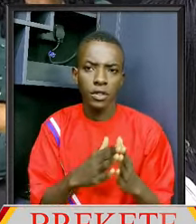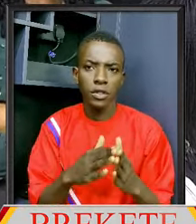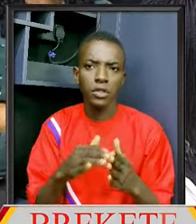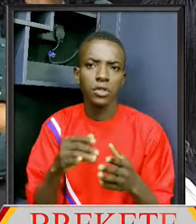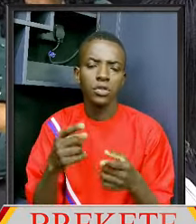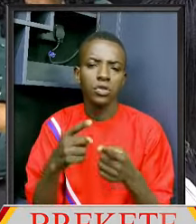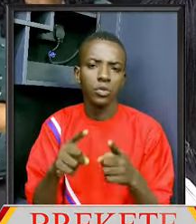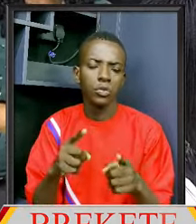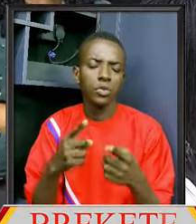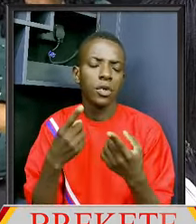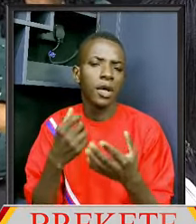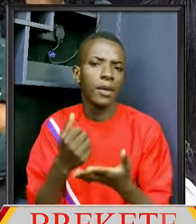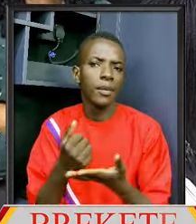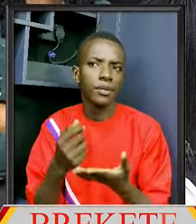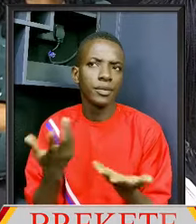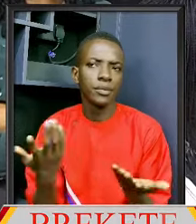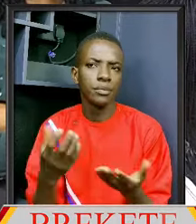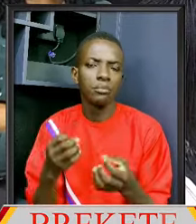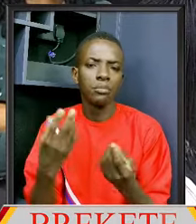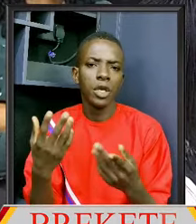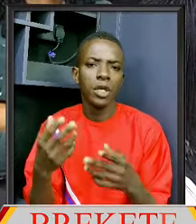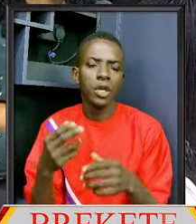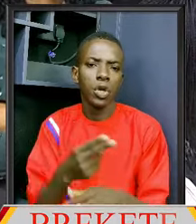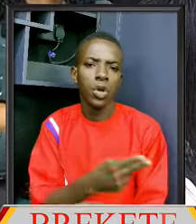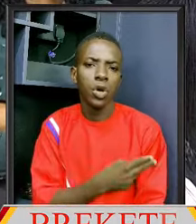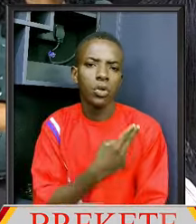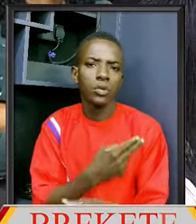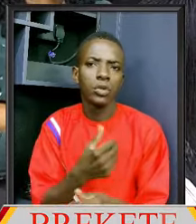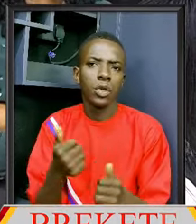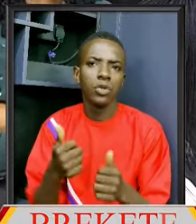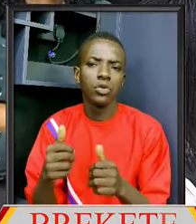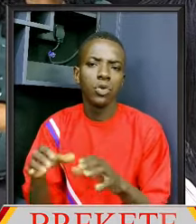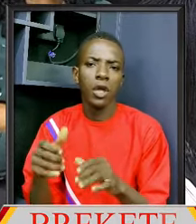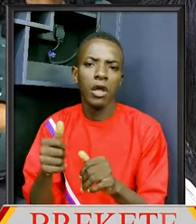it's supposed to happen. Many hospitals they do them every week.